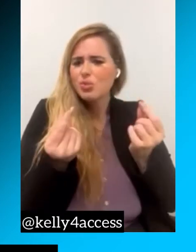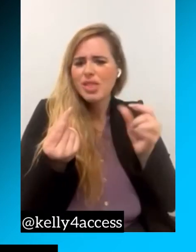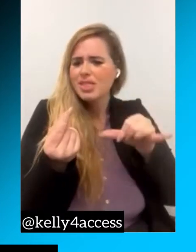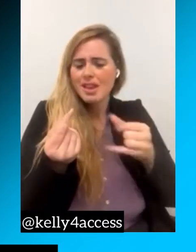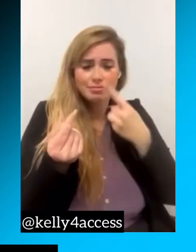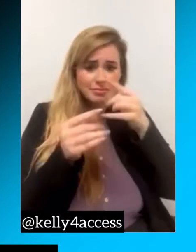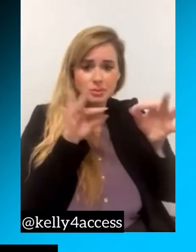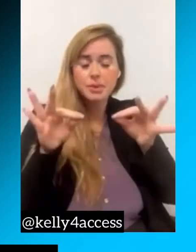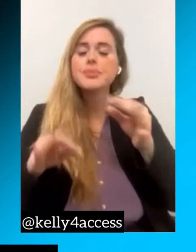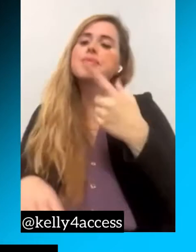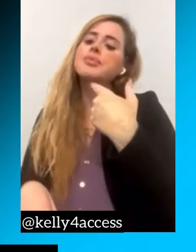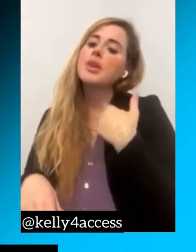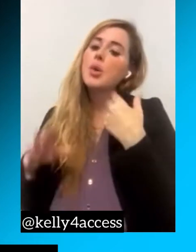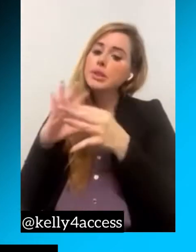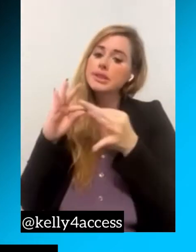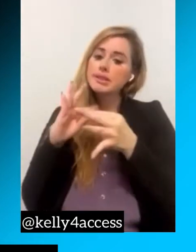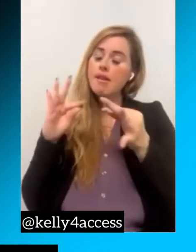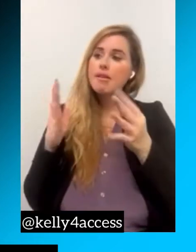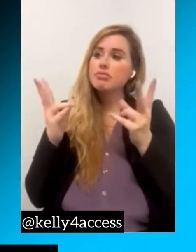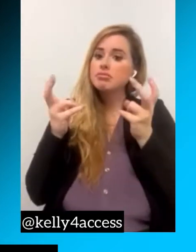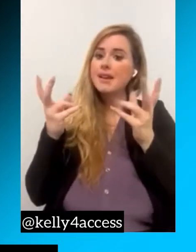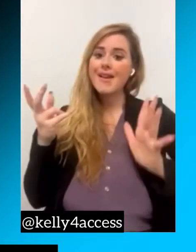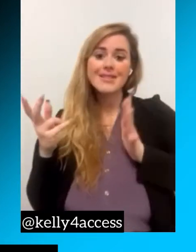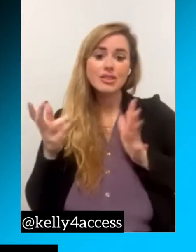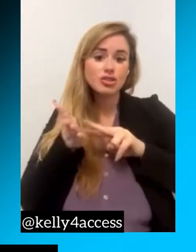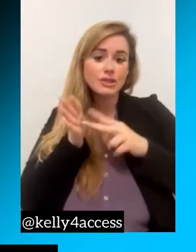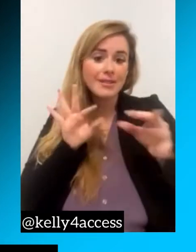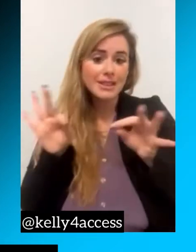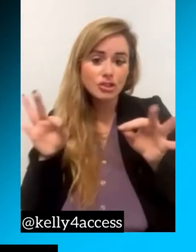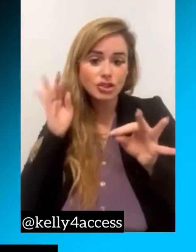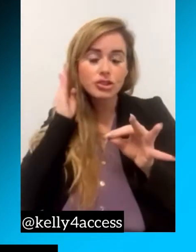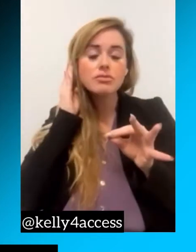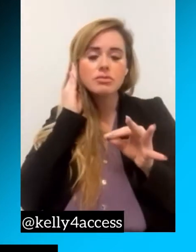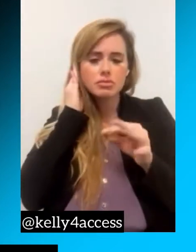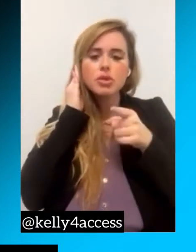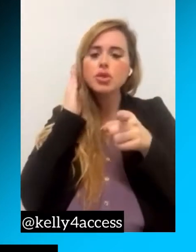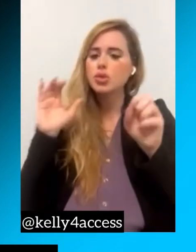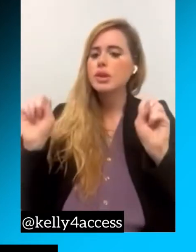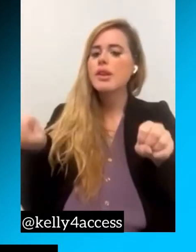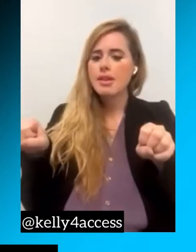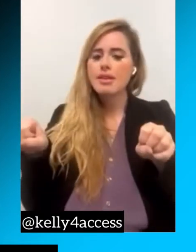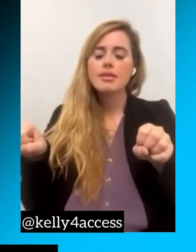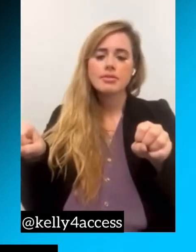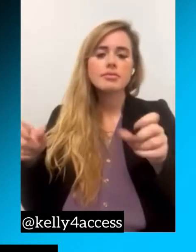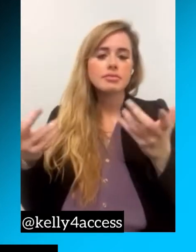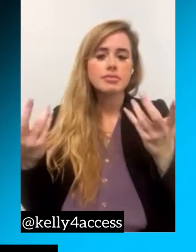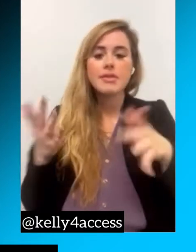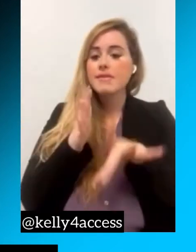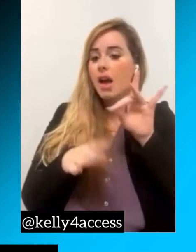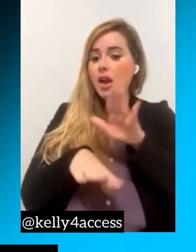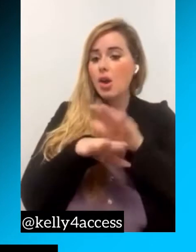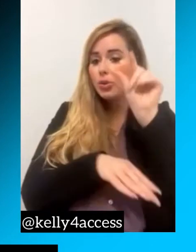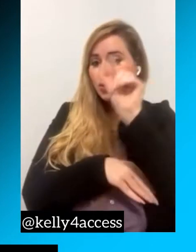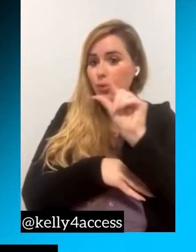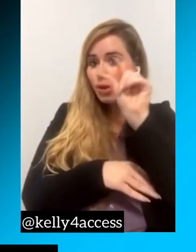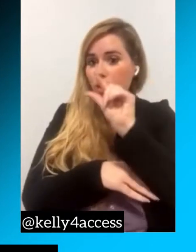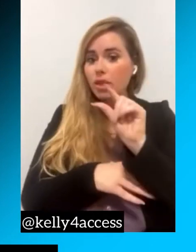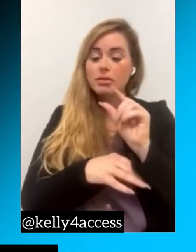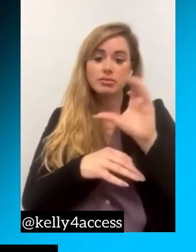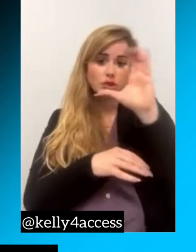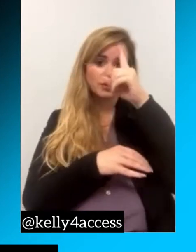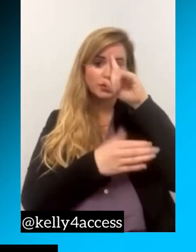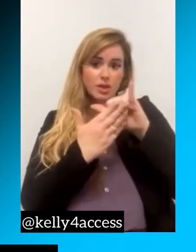with the official definition that you can find on Google when you search for polyamory, and